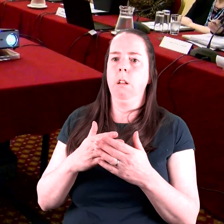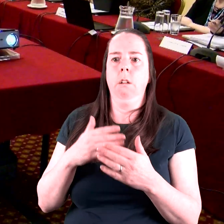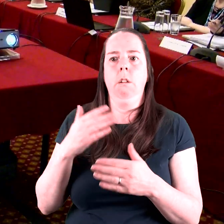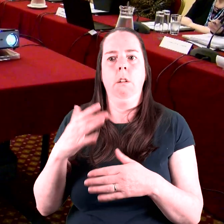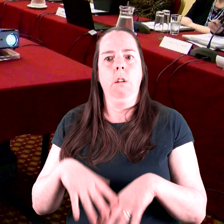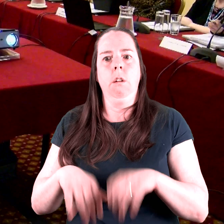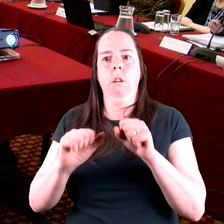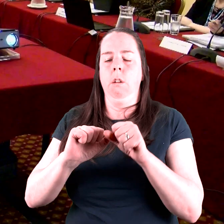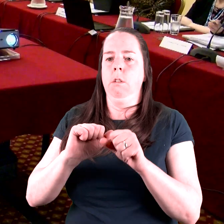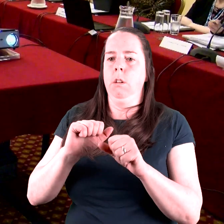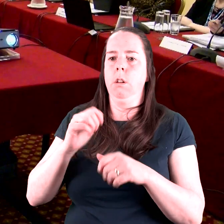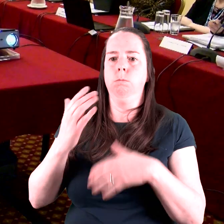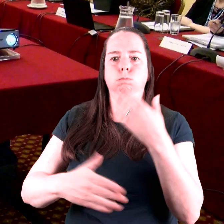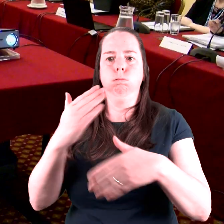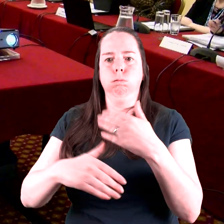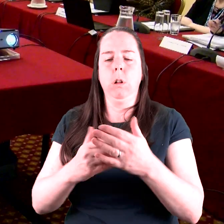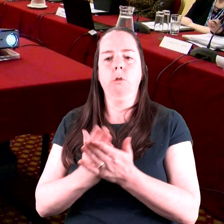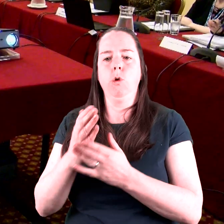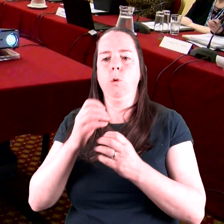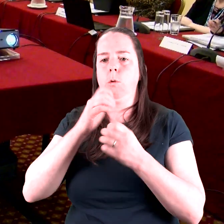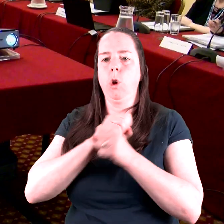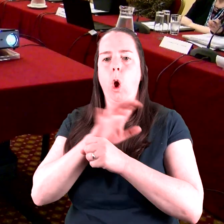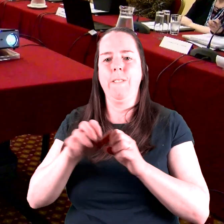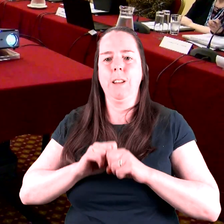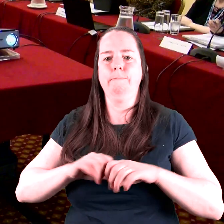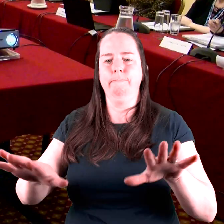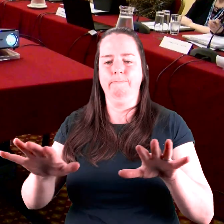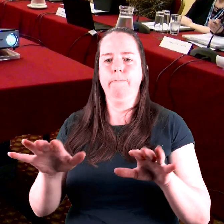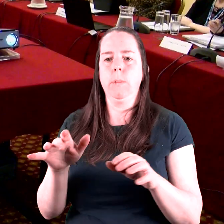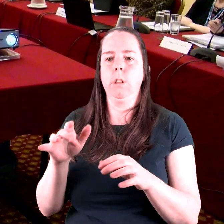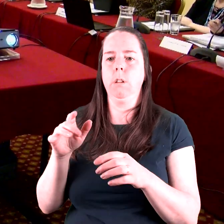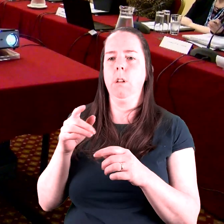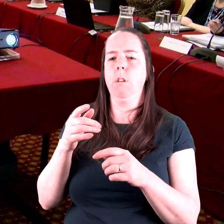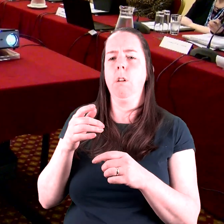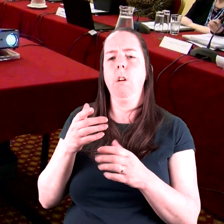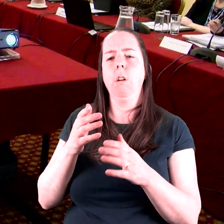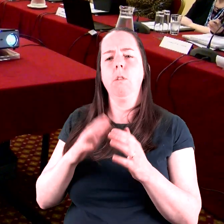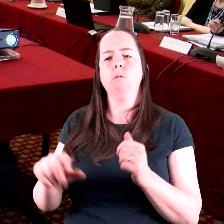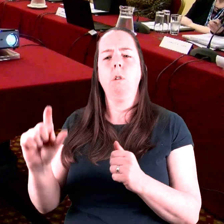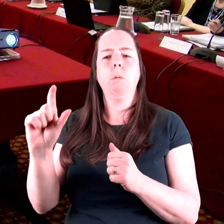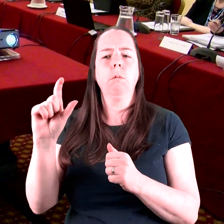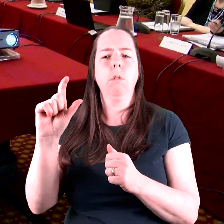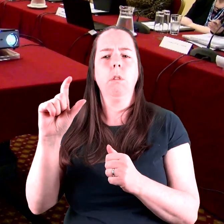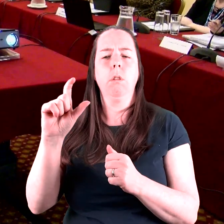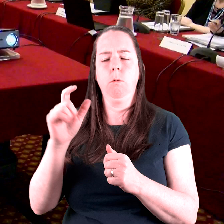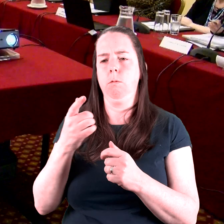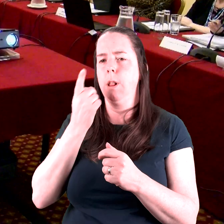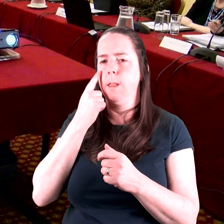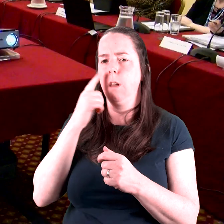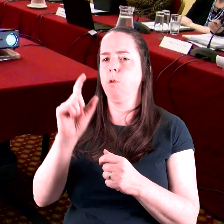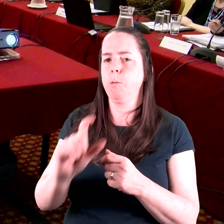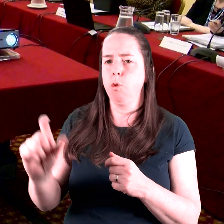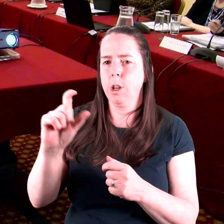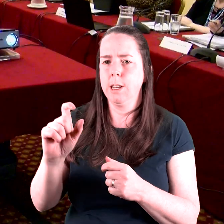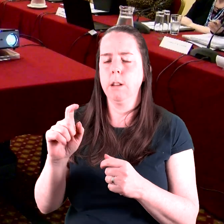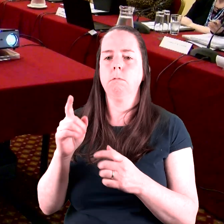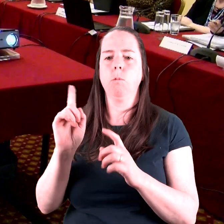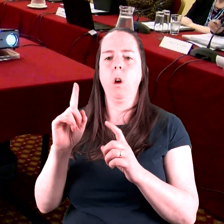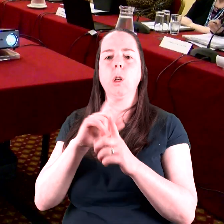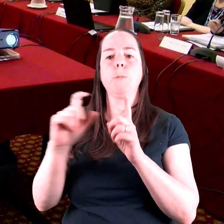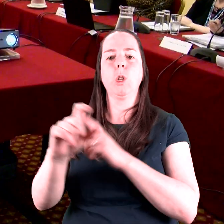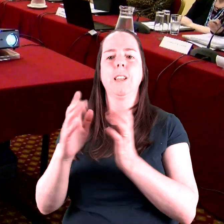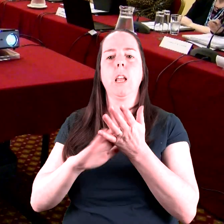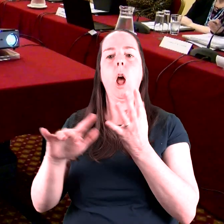during the pandemic. And what has come out of that in Croydon in terms of a delivery arm is the community hub